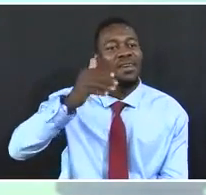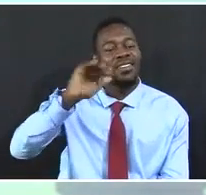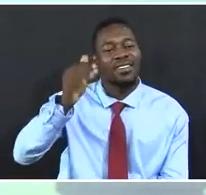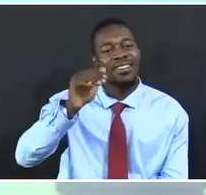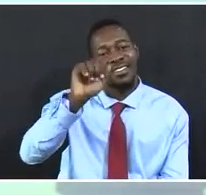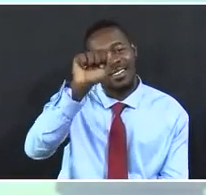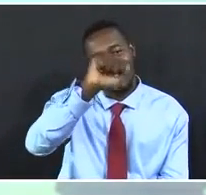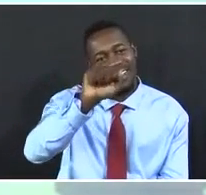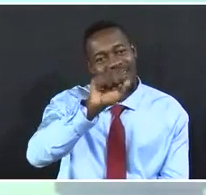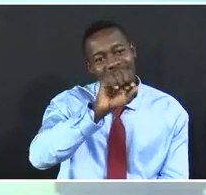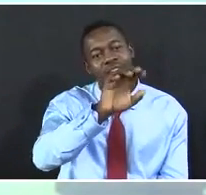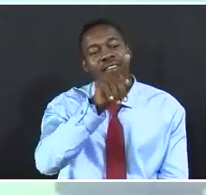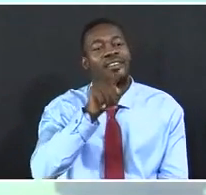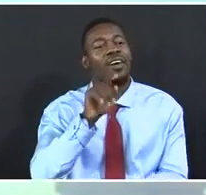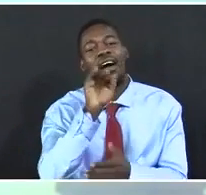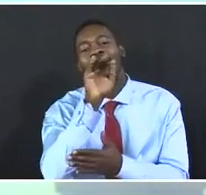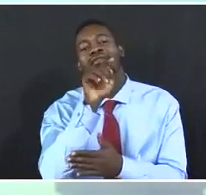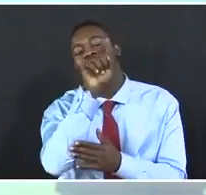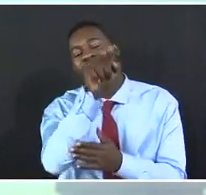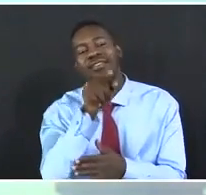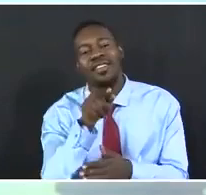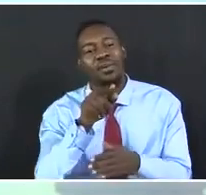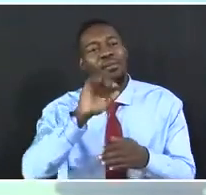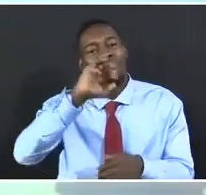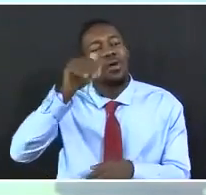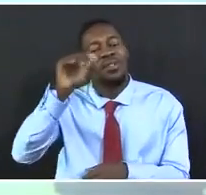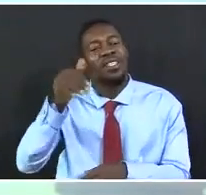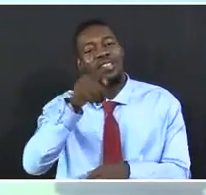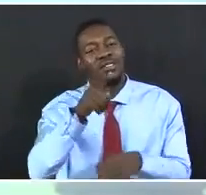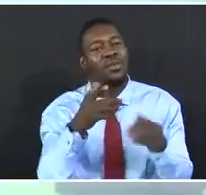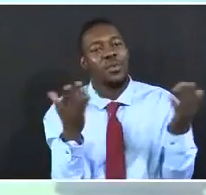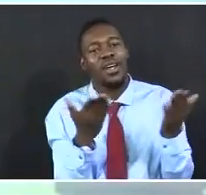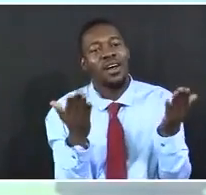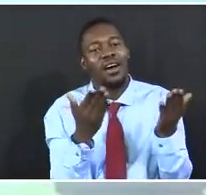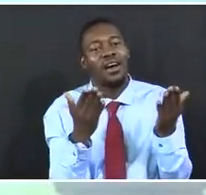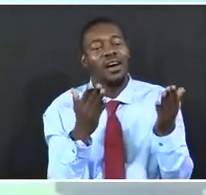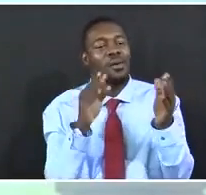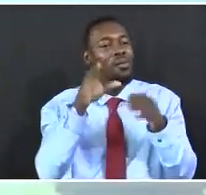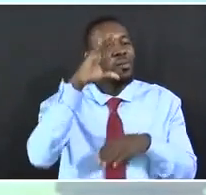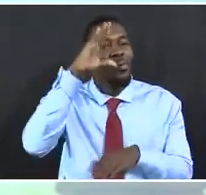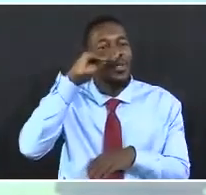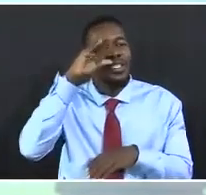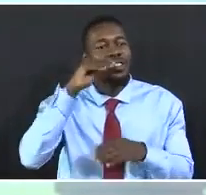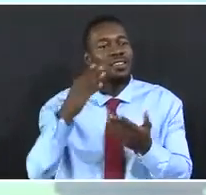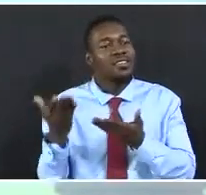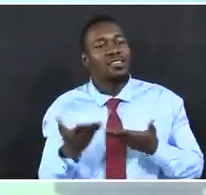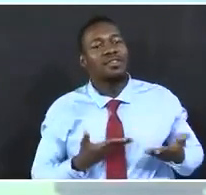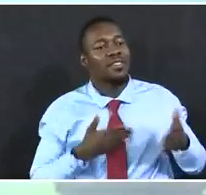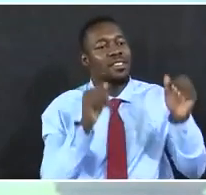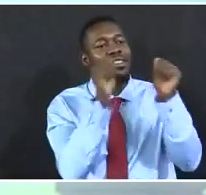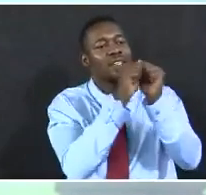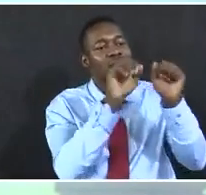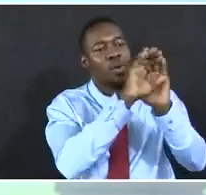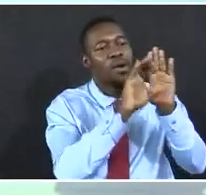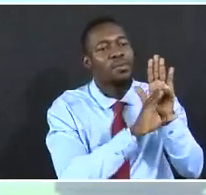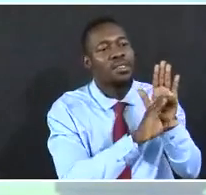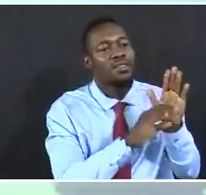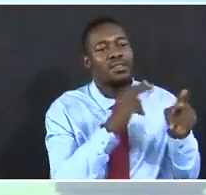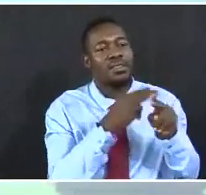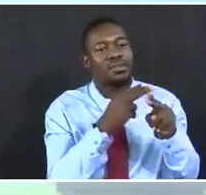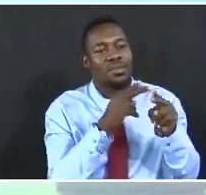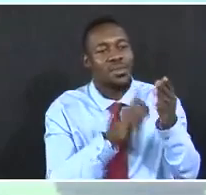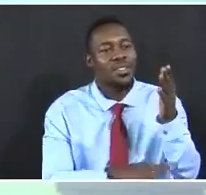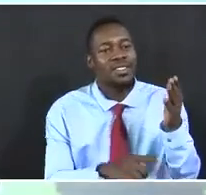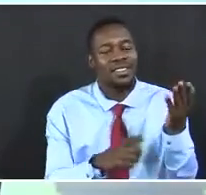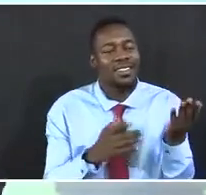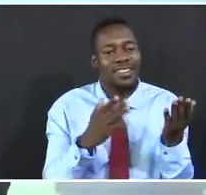won't read that because of time, but you can read it, okay? And the last one I want to share is Psalms